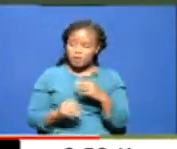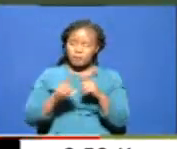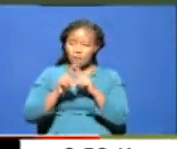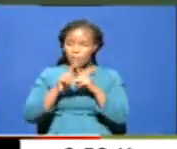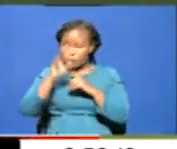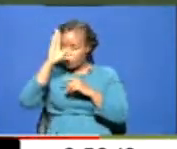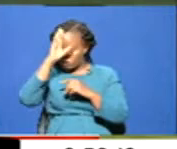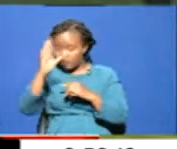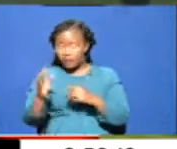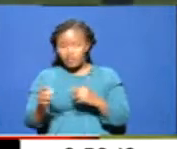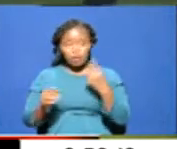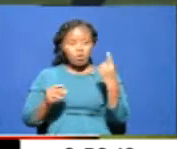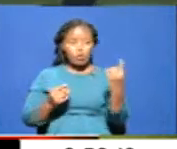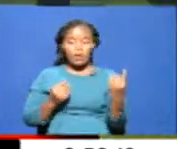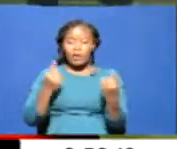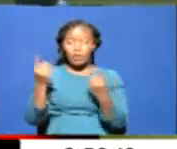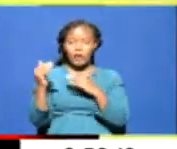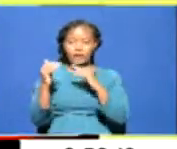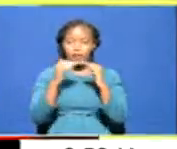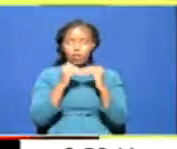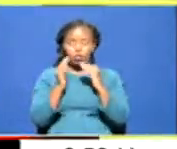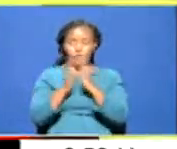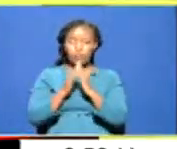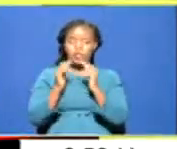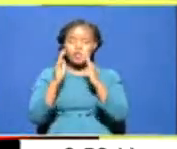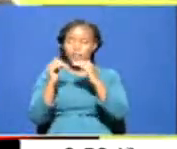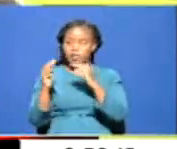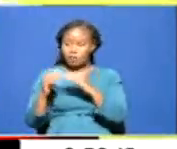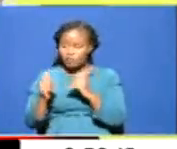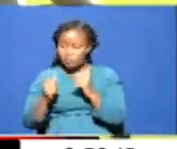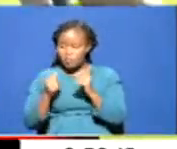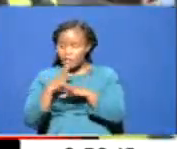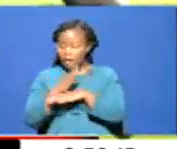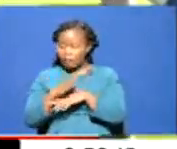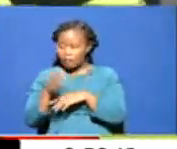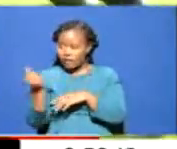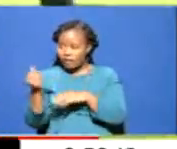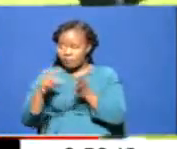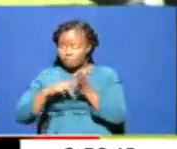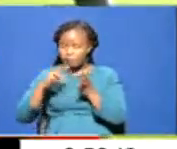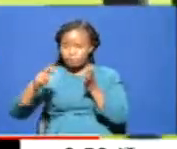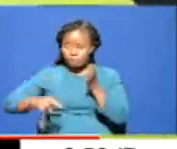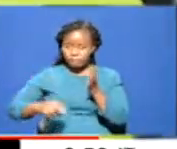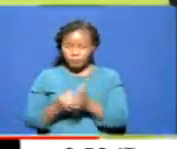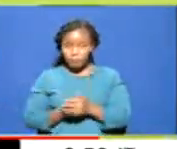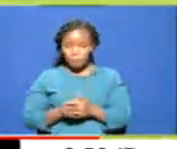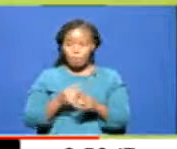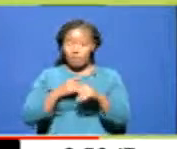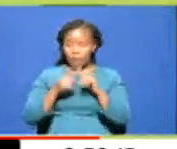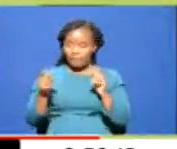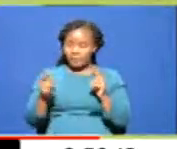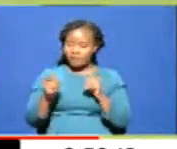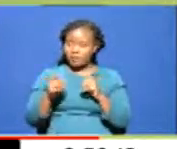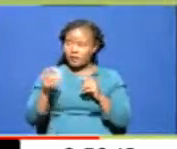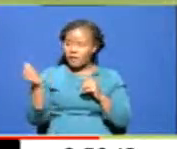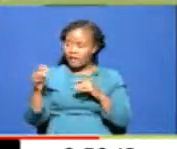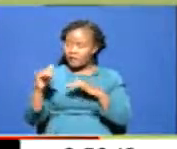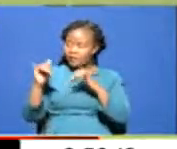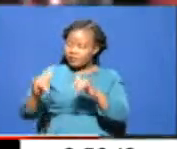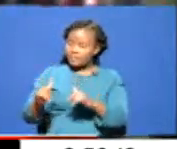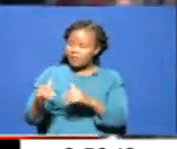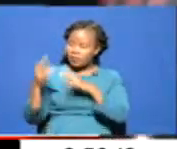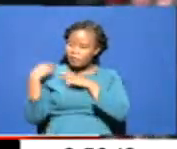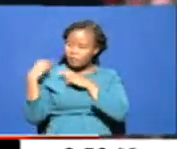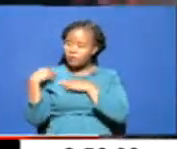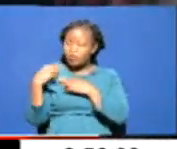draw at Chelsea in the Premier League, following the dismissal of Ole Gunnar Solskjaer. However, Carrick will remain in charge for Thursday's home